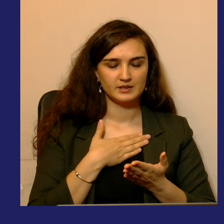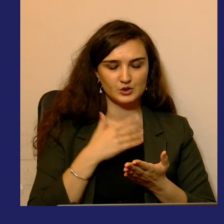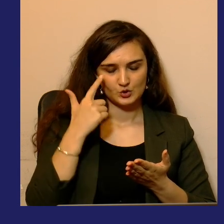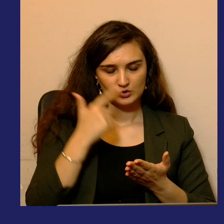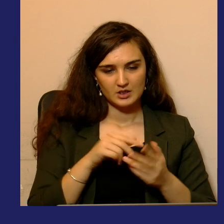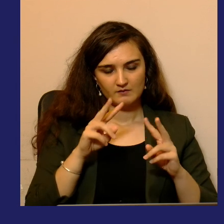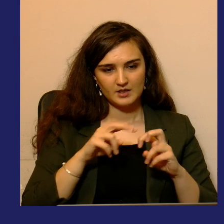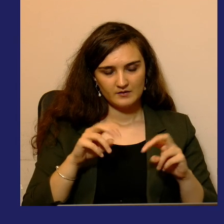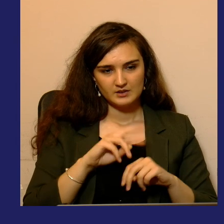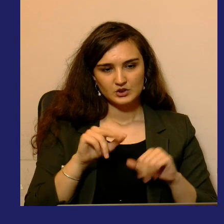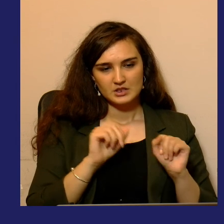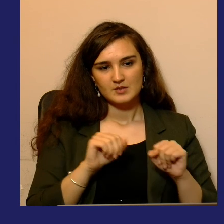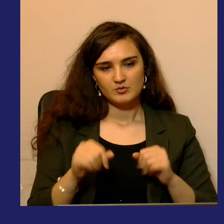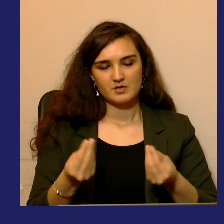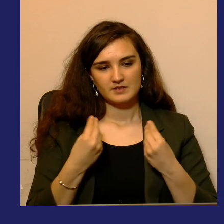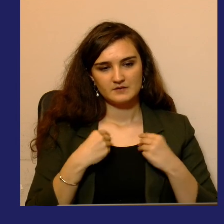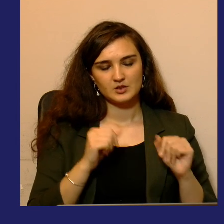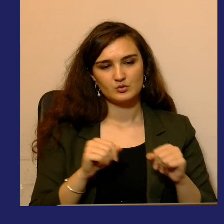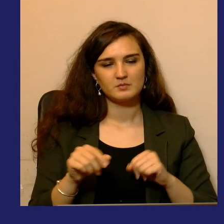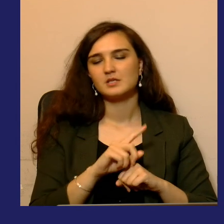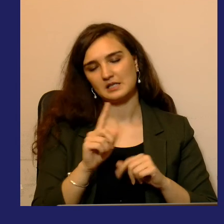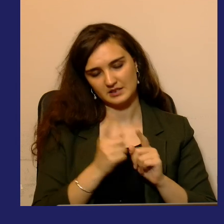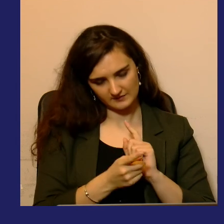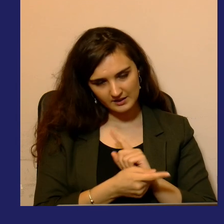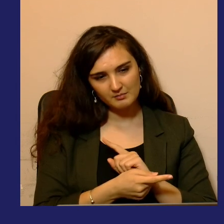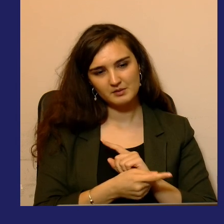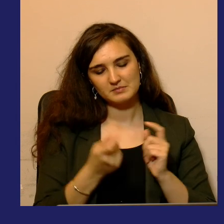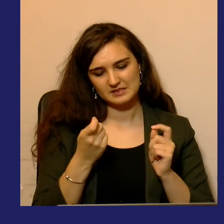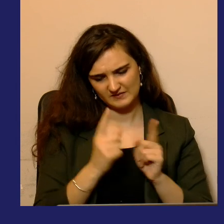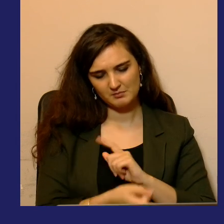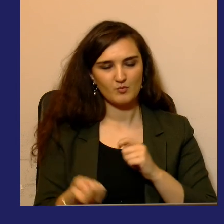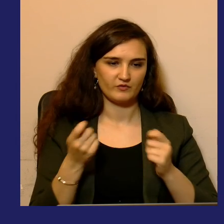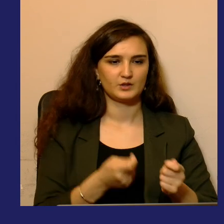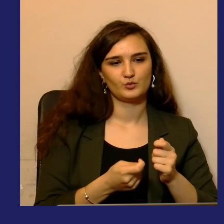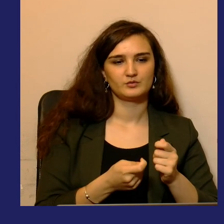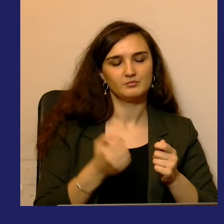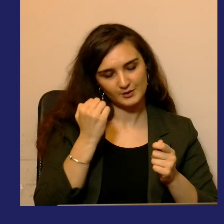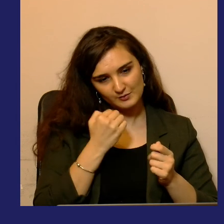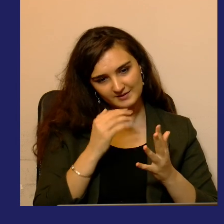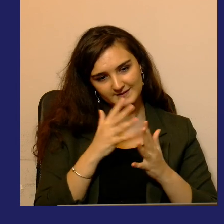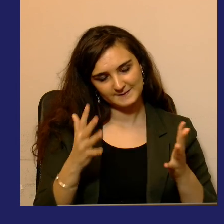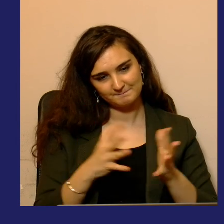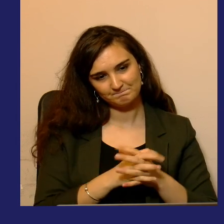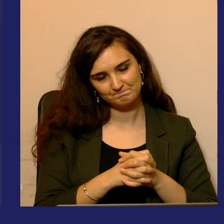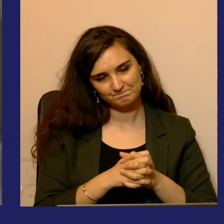are going to be essential to making sure that happens. So thank you all, and back over to Georgie.